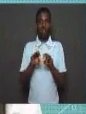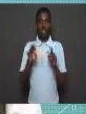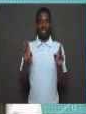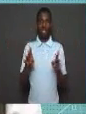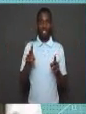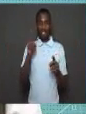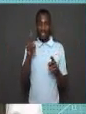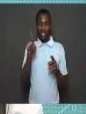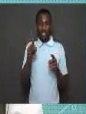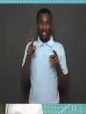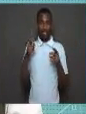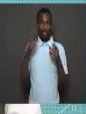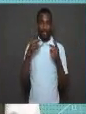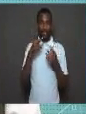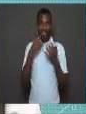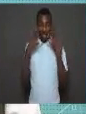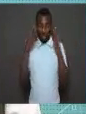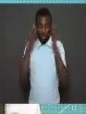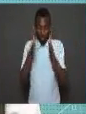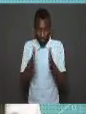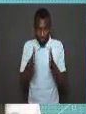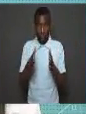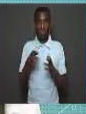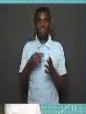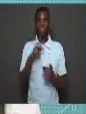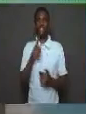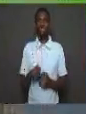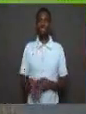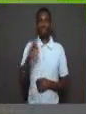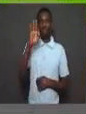reference. Do you recall this lesson, class?